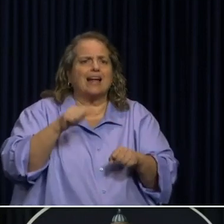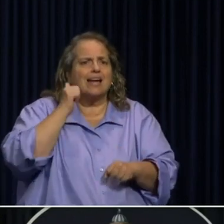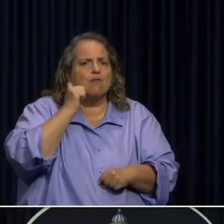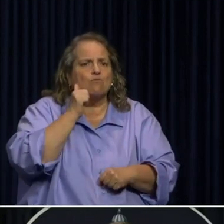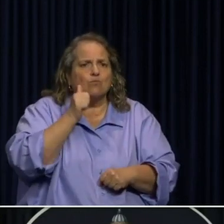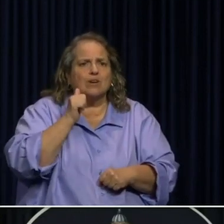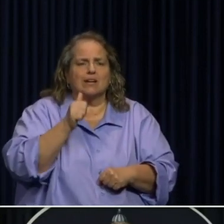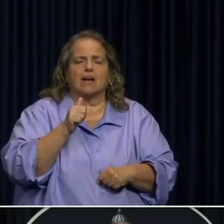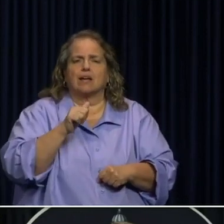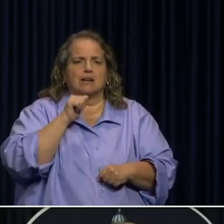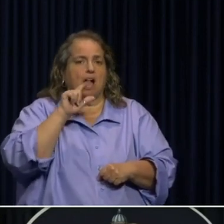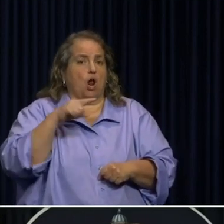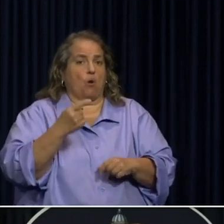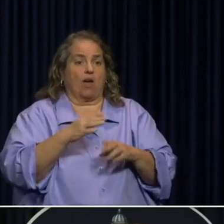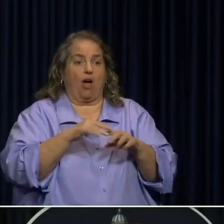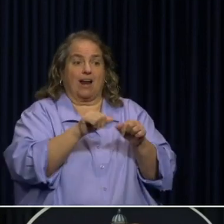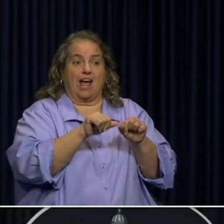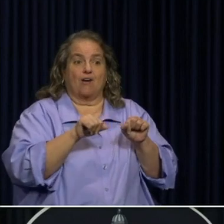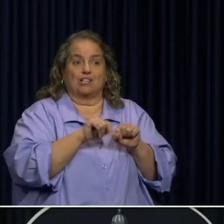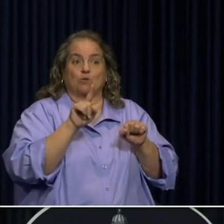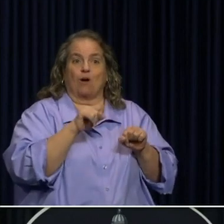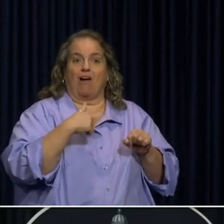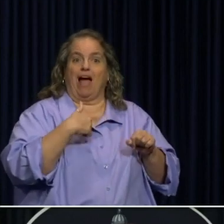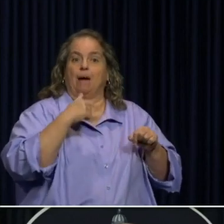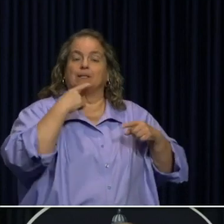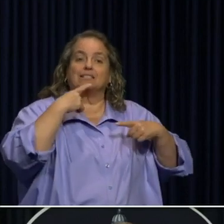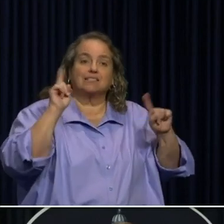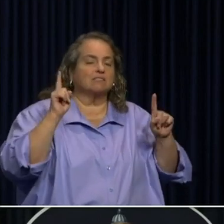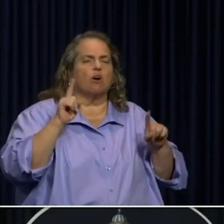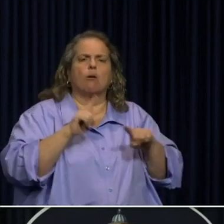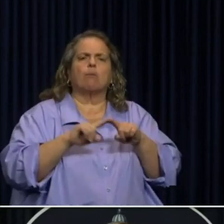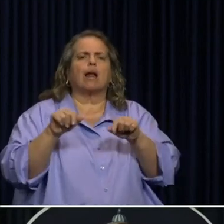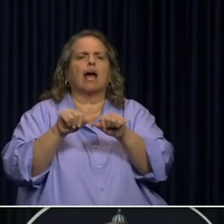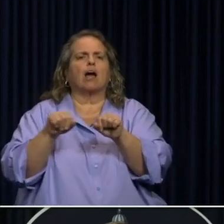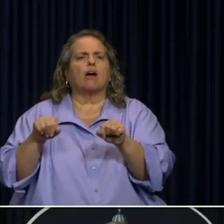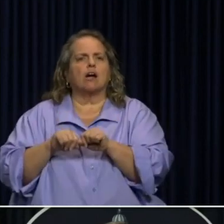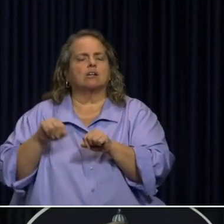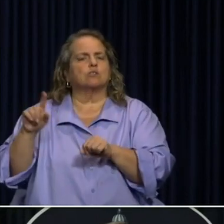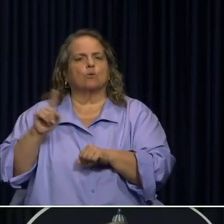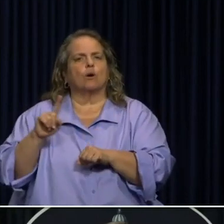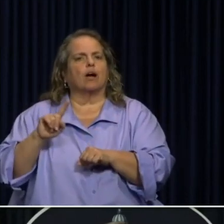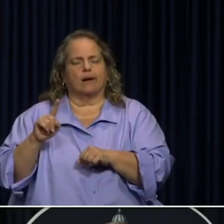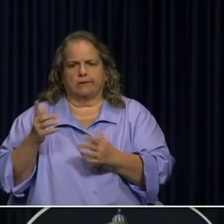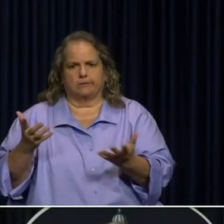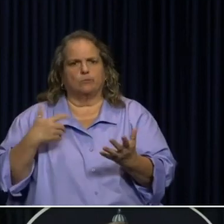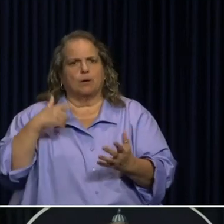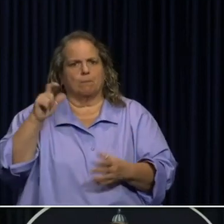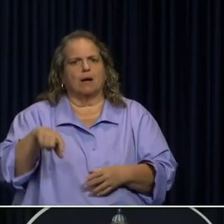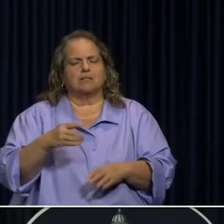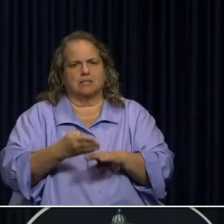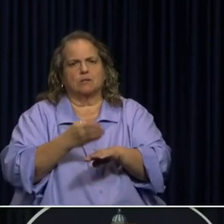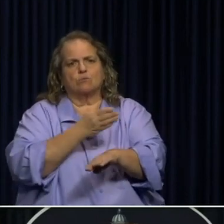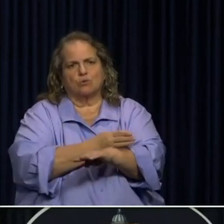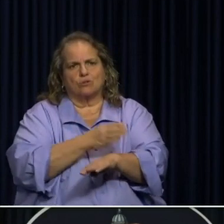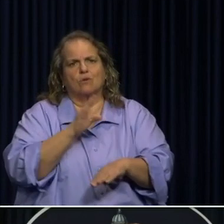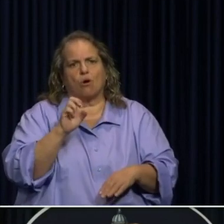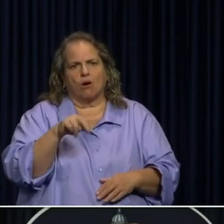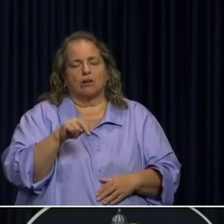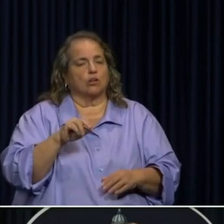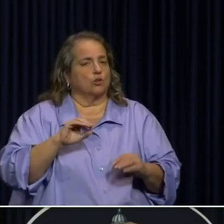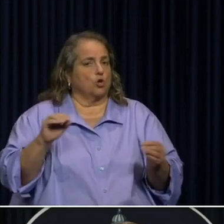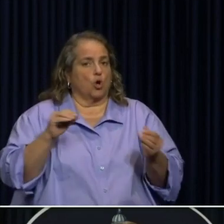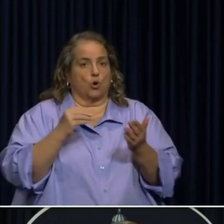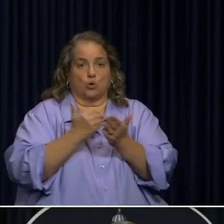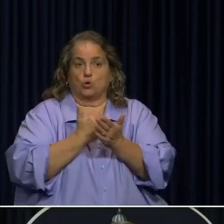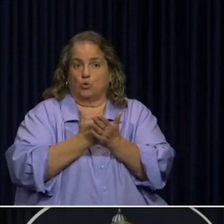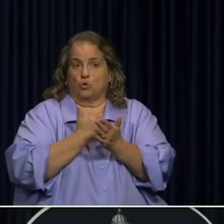on areas where we think we're having success, but areas that we want to do a lot better on. There are no new folks